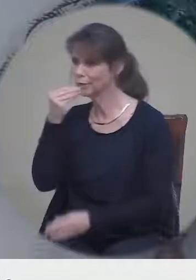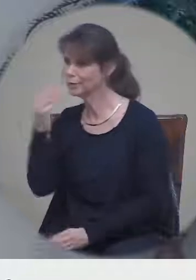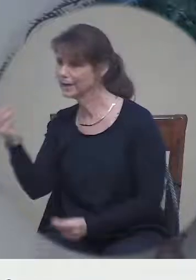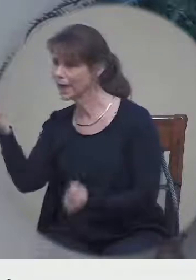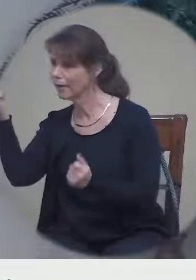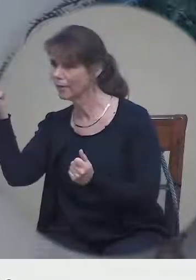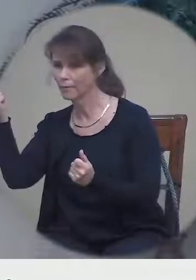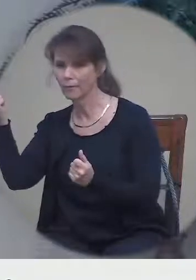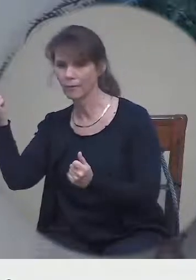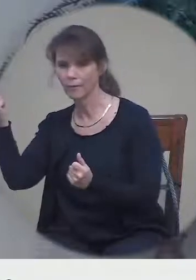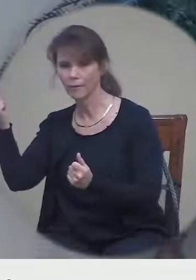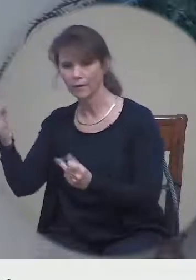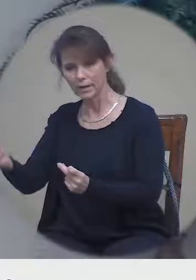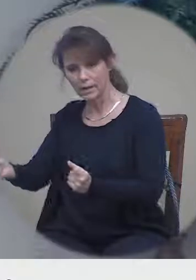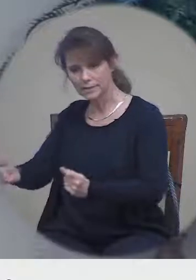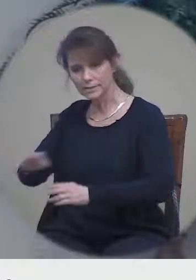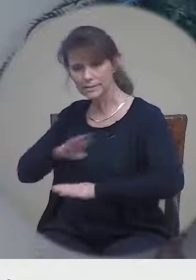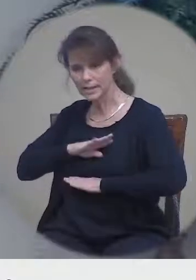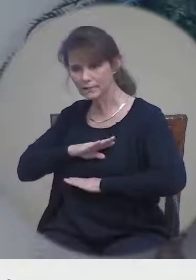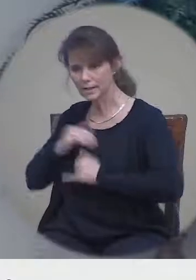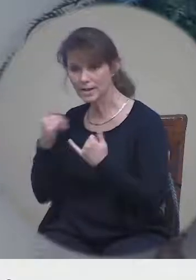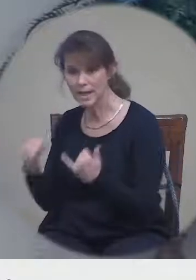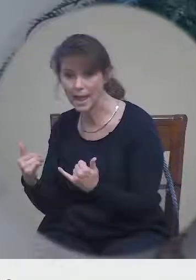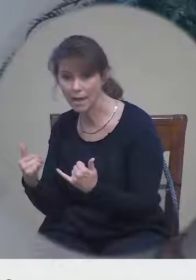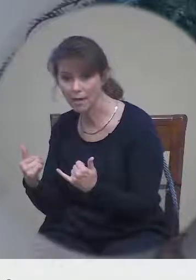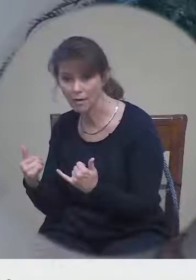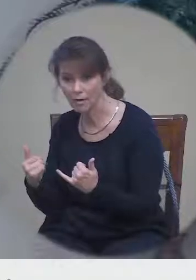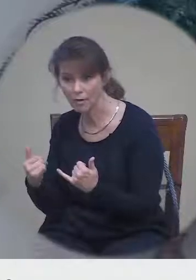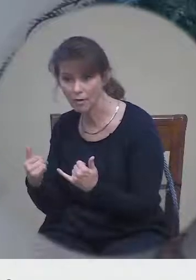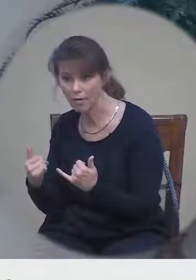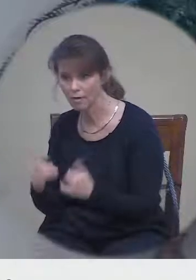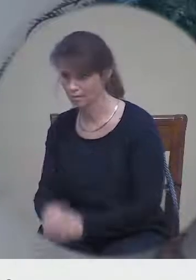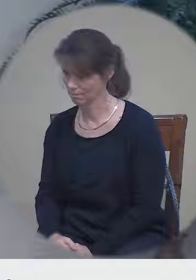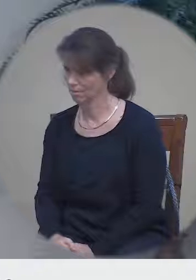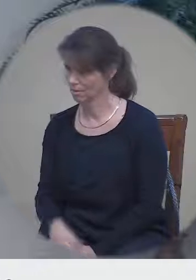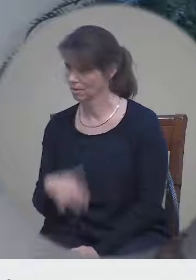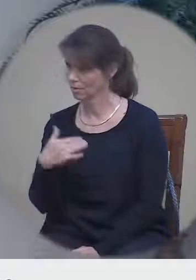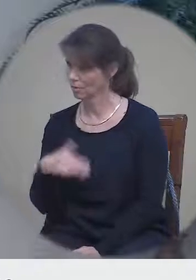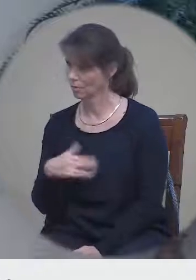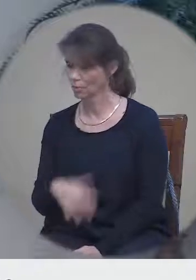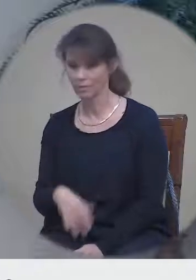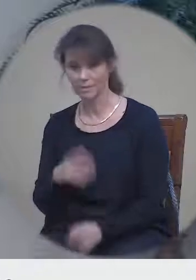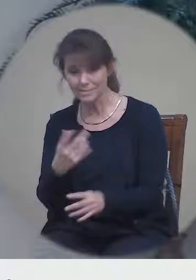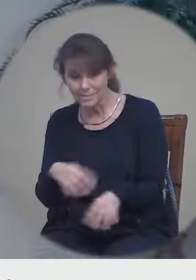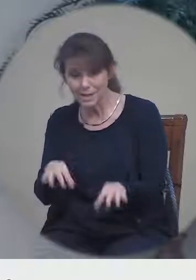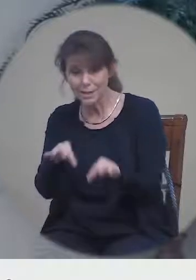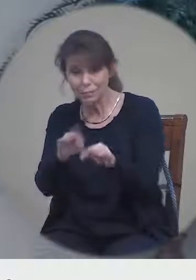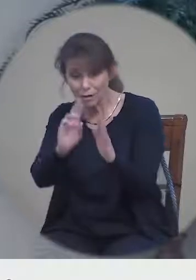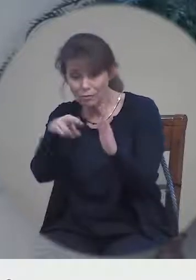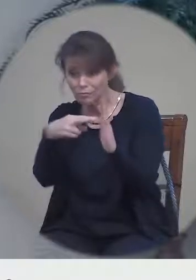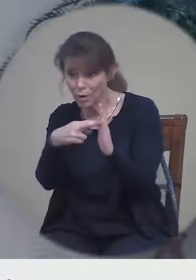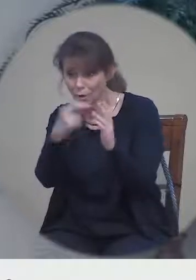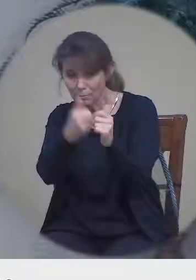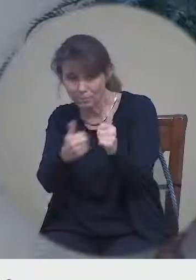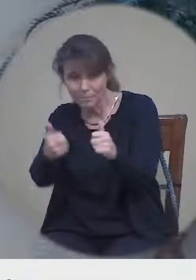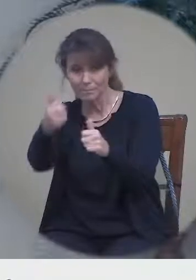You determine the course of the family. That's not something to be taken lightly.